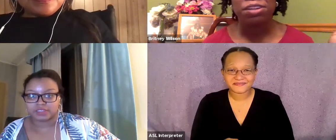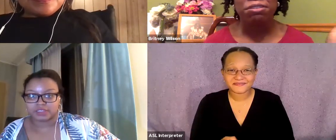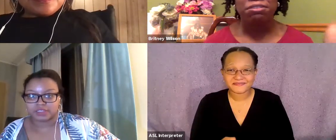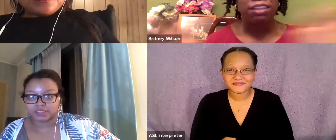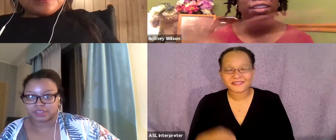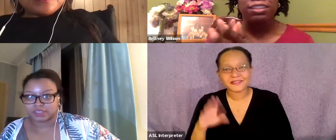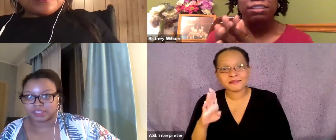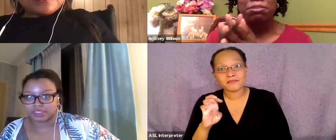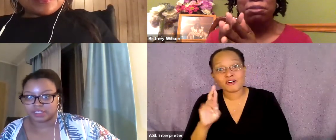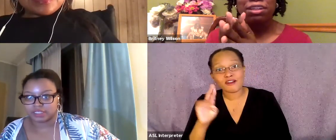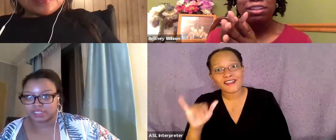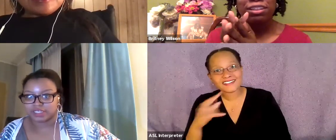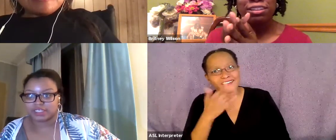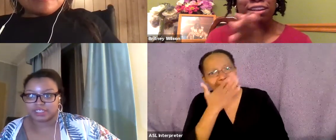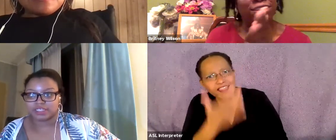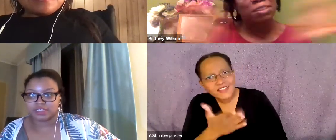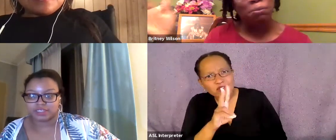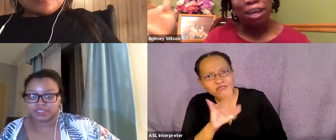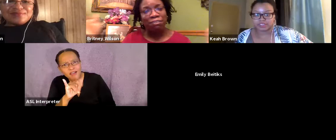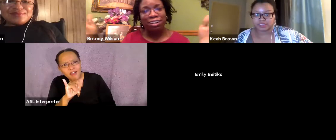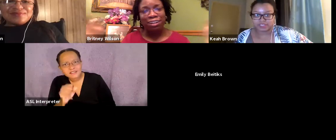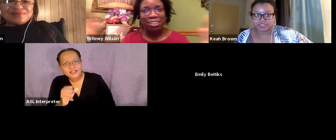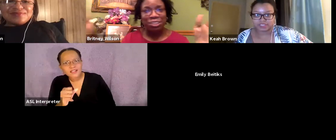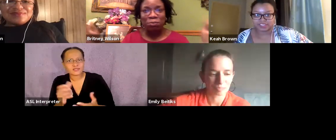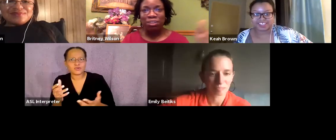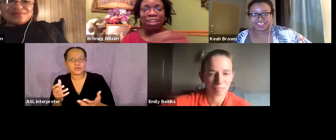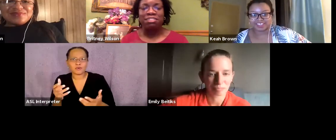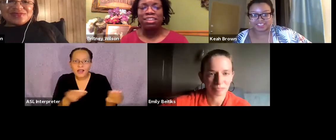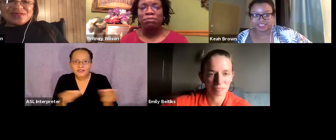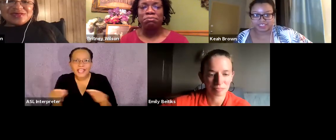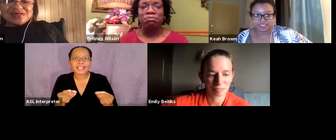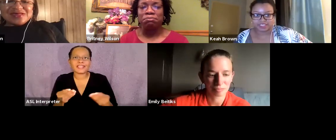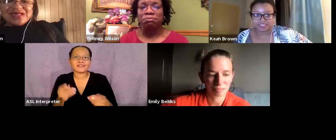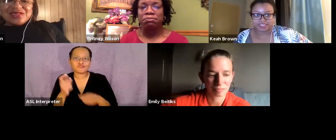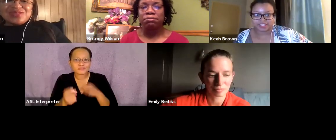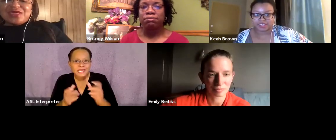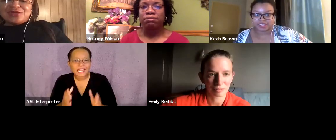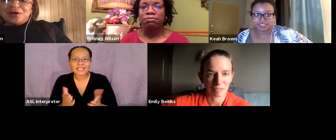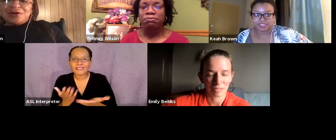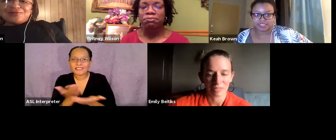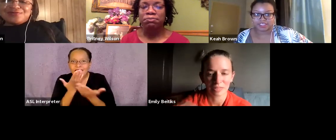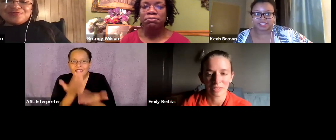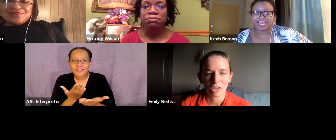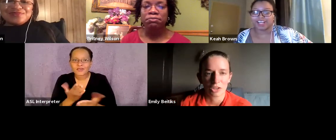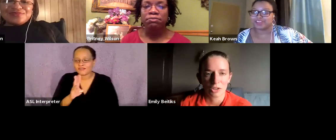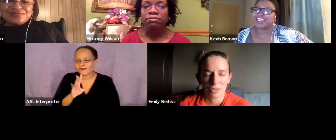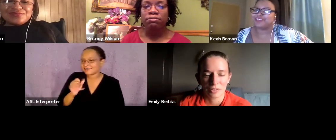Thank you, Vilissa, for being an awesome moderator, contributor, everything. Thank y'all.